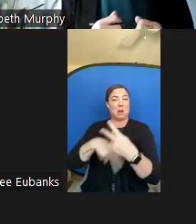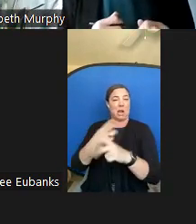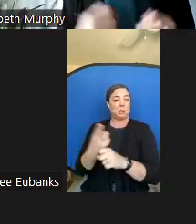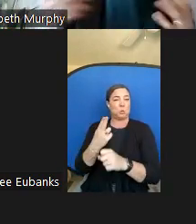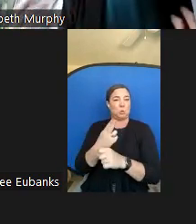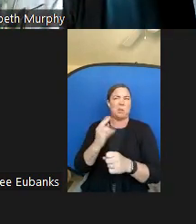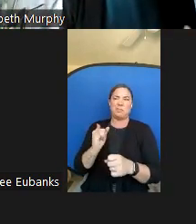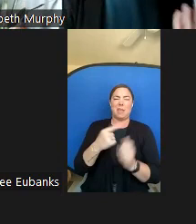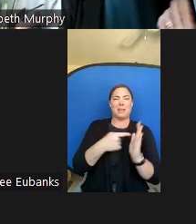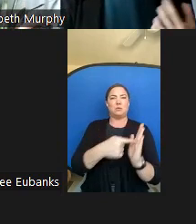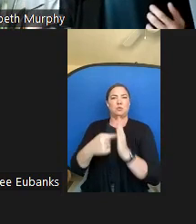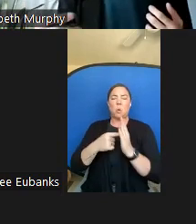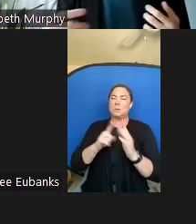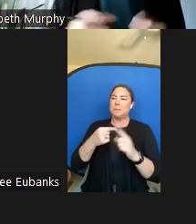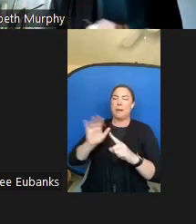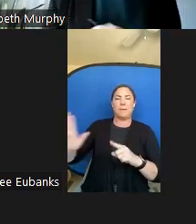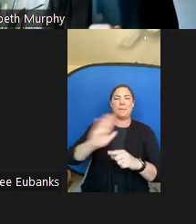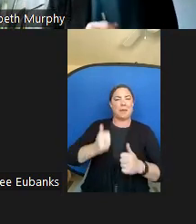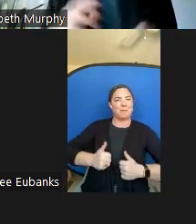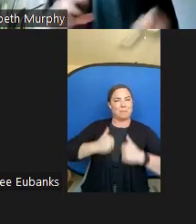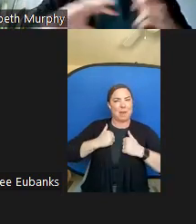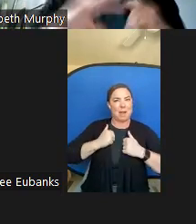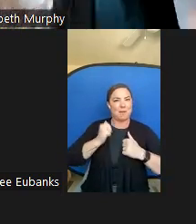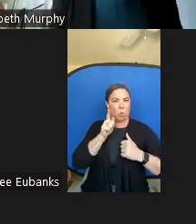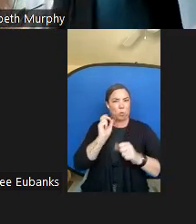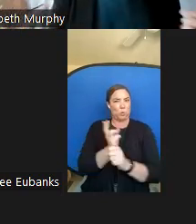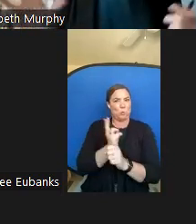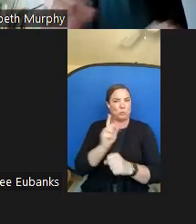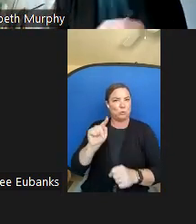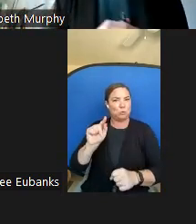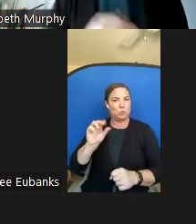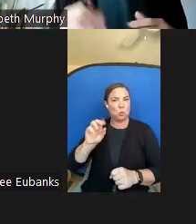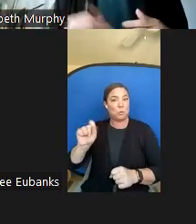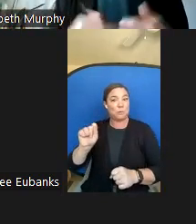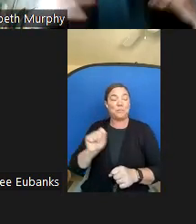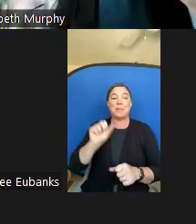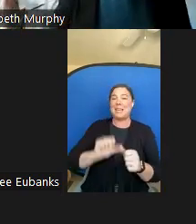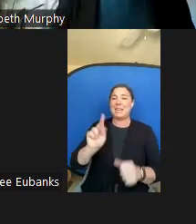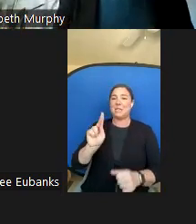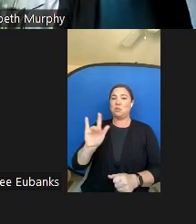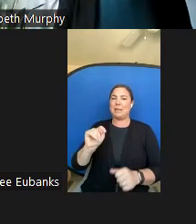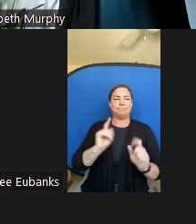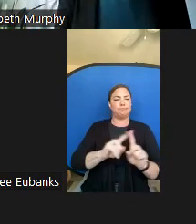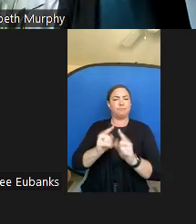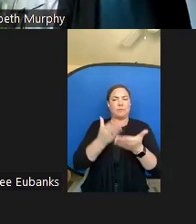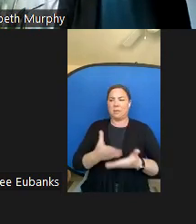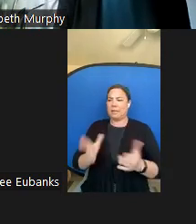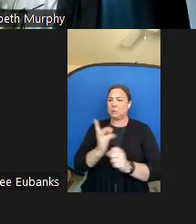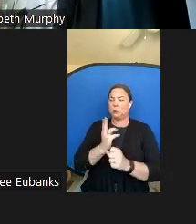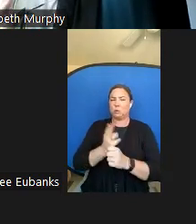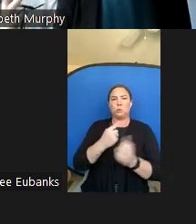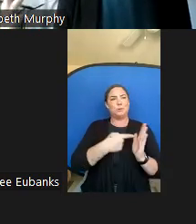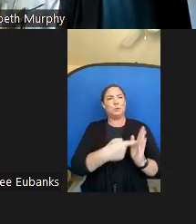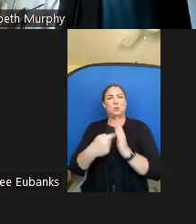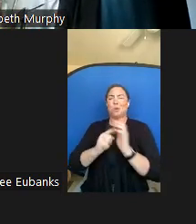views onto the lives of their potters. The toolkits collectively really represent the wider material world in which